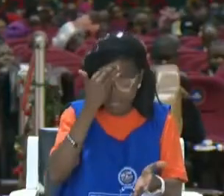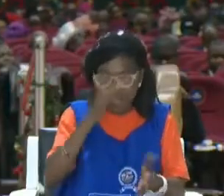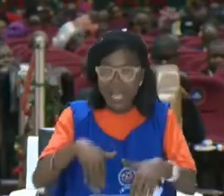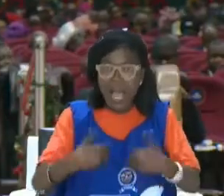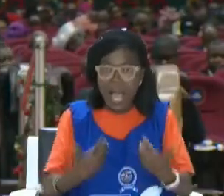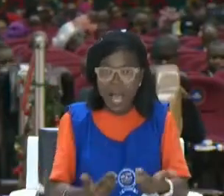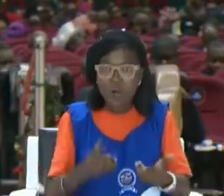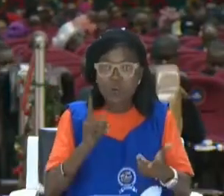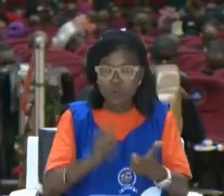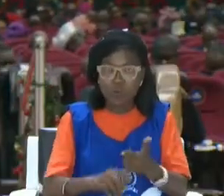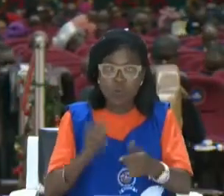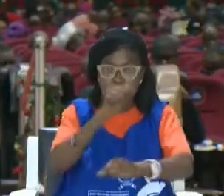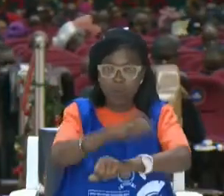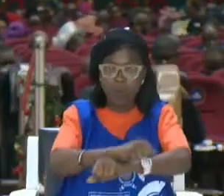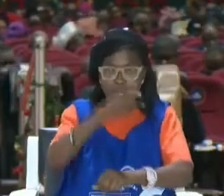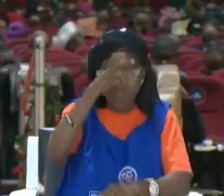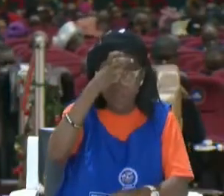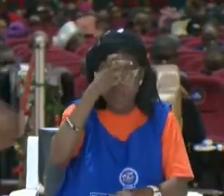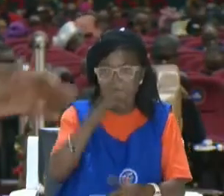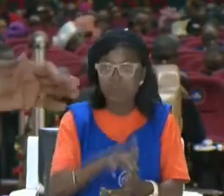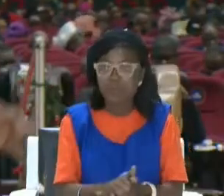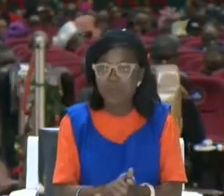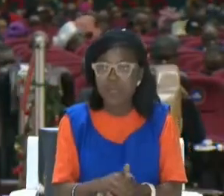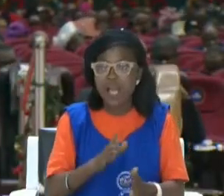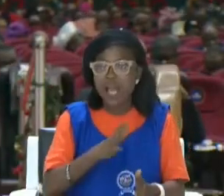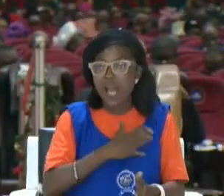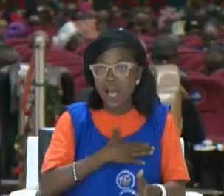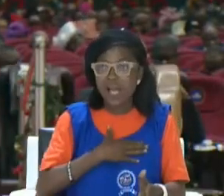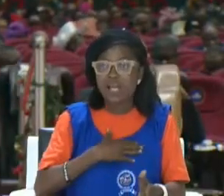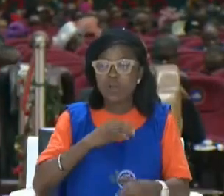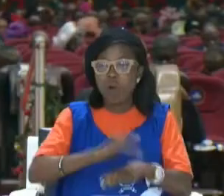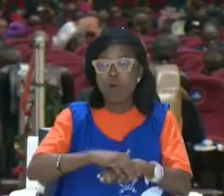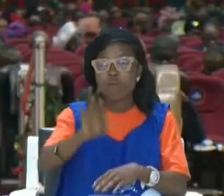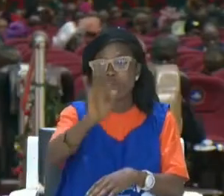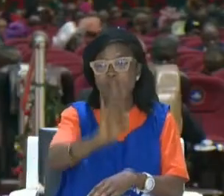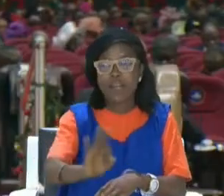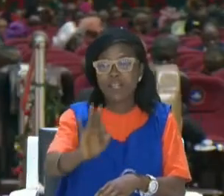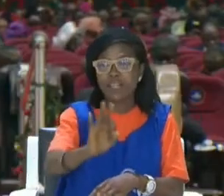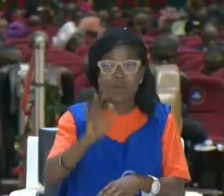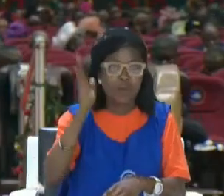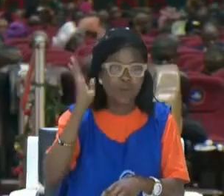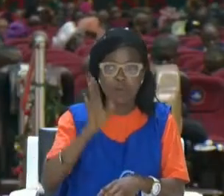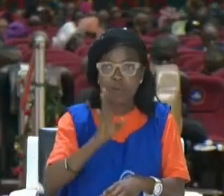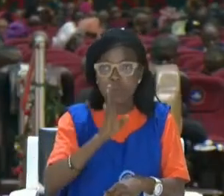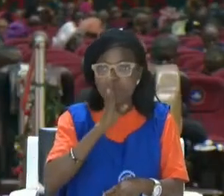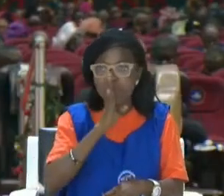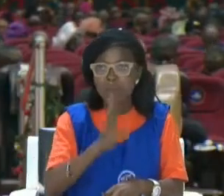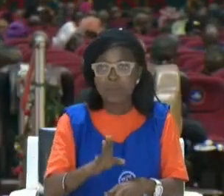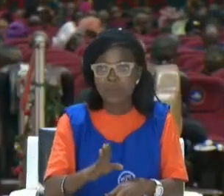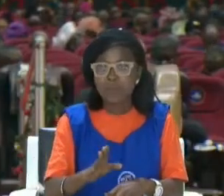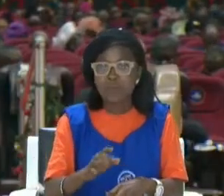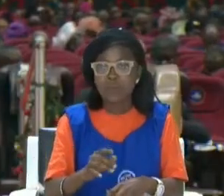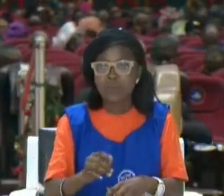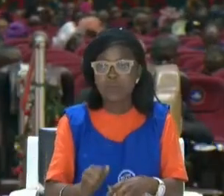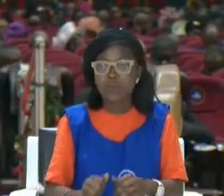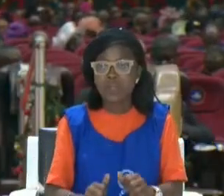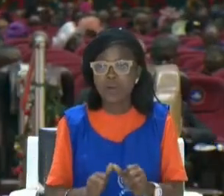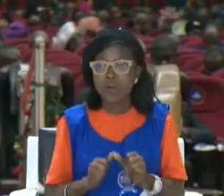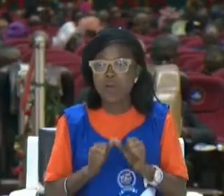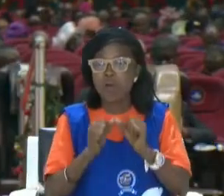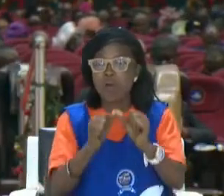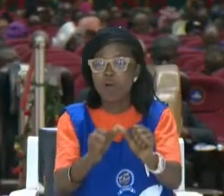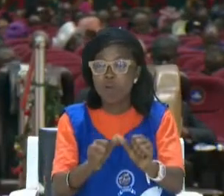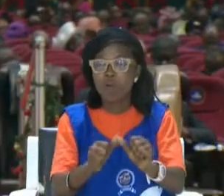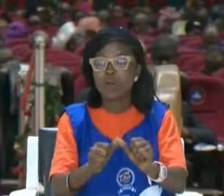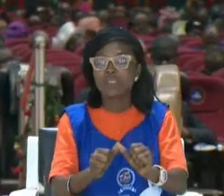situations like that. And then, of course, Friday will be the theme itself, Onward Christian